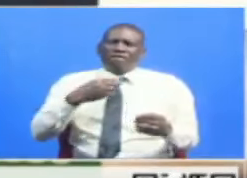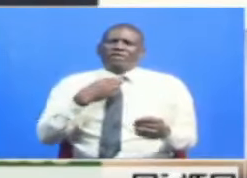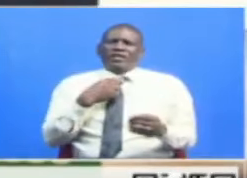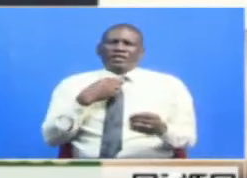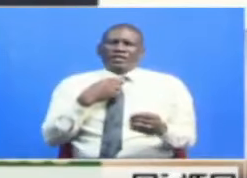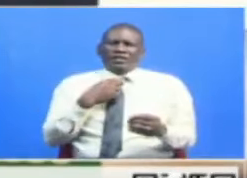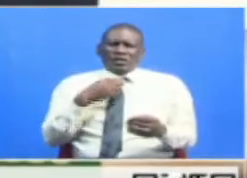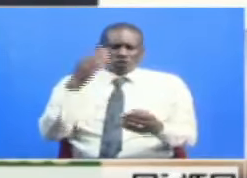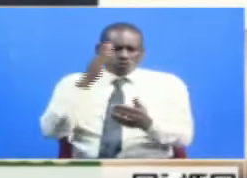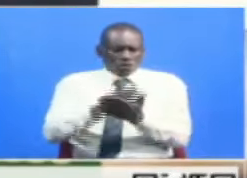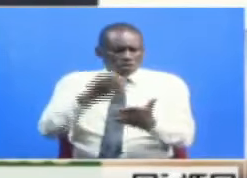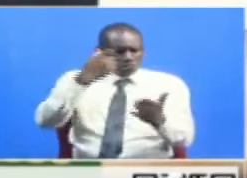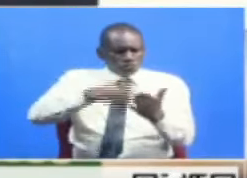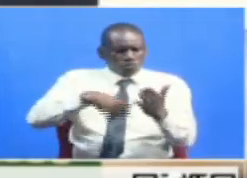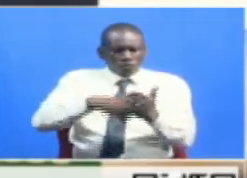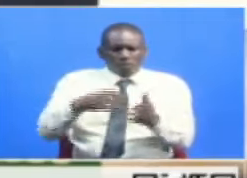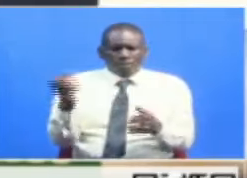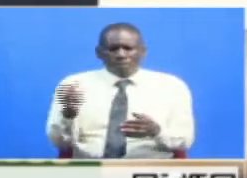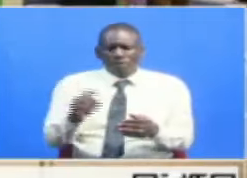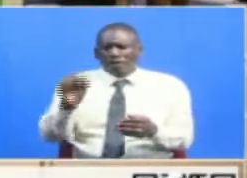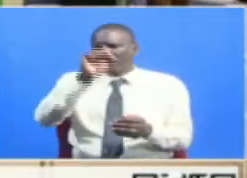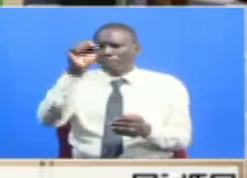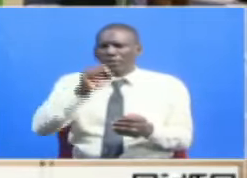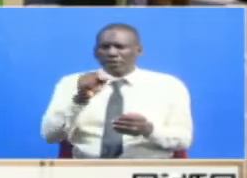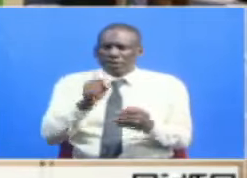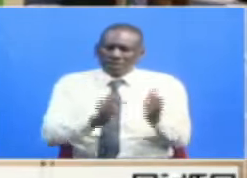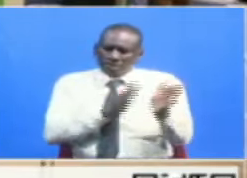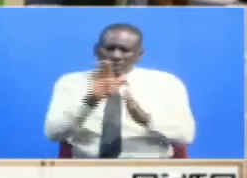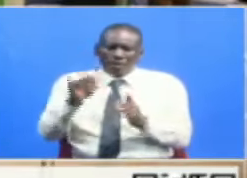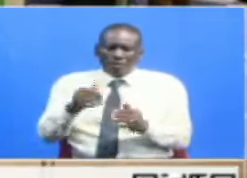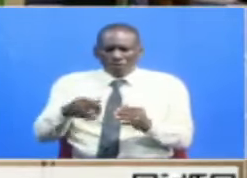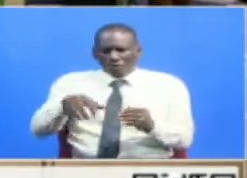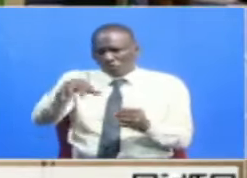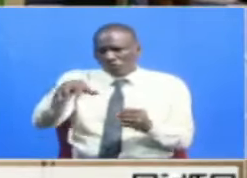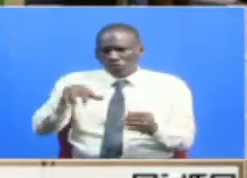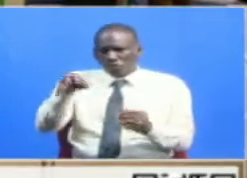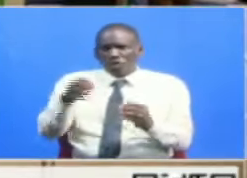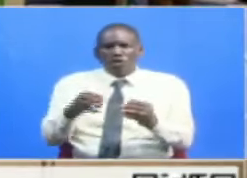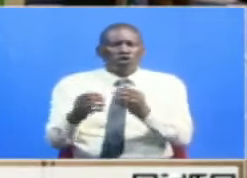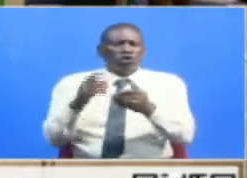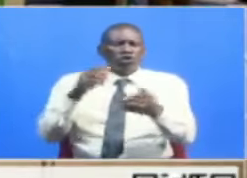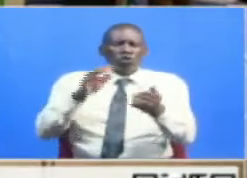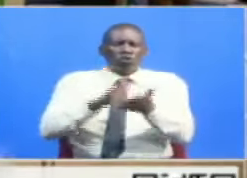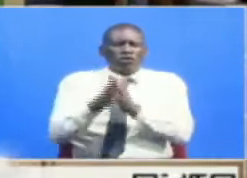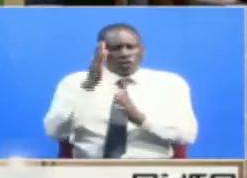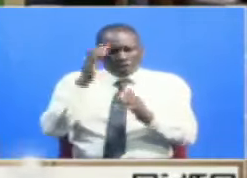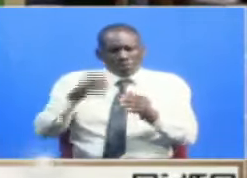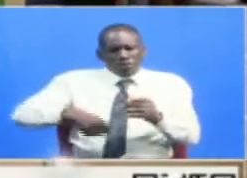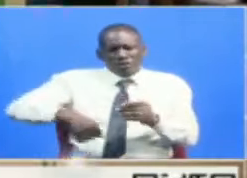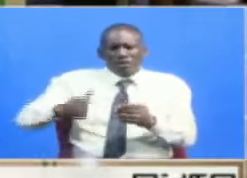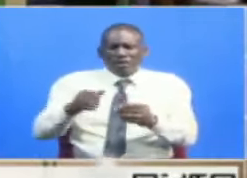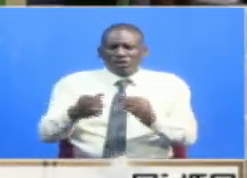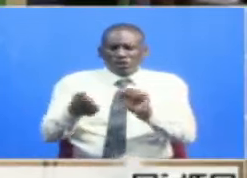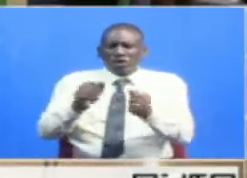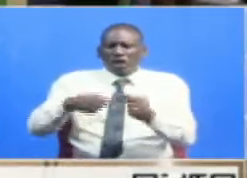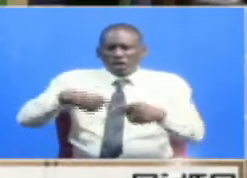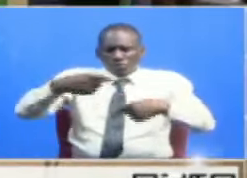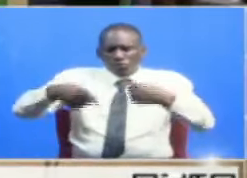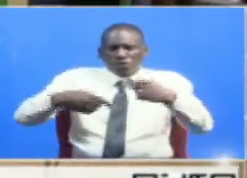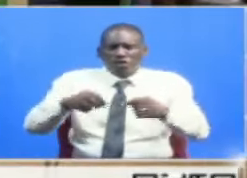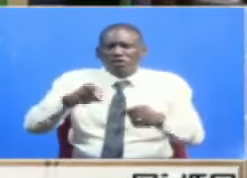usually charged monthly at a percentage set by the retailer irrespective of the sales turnover, while progressive rebates are